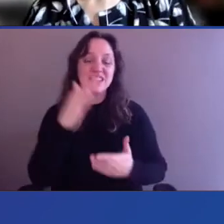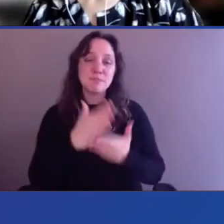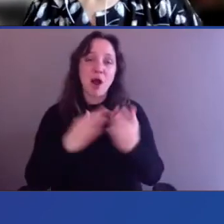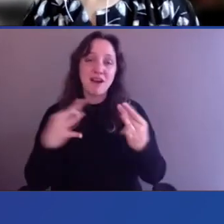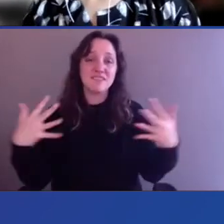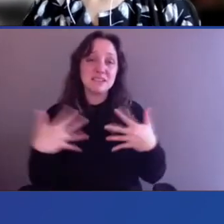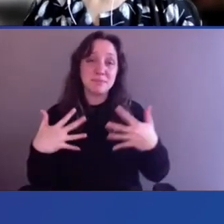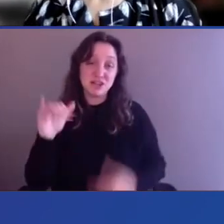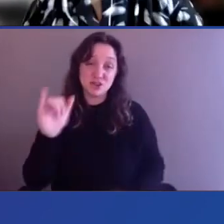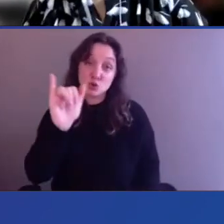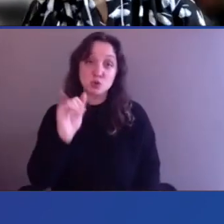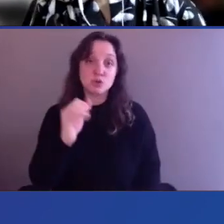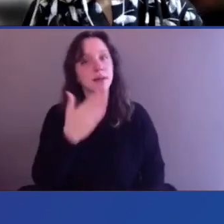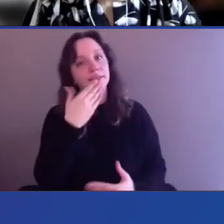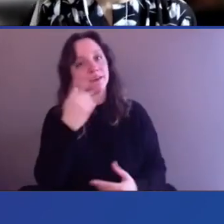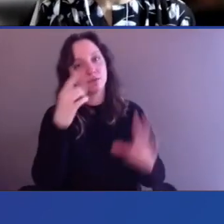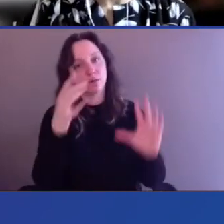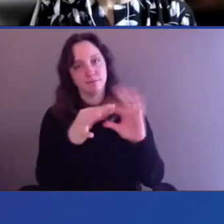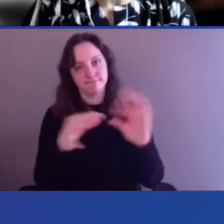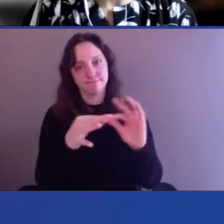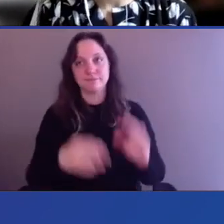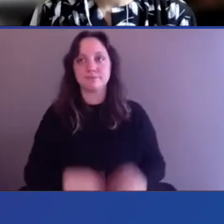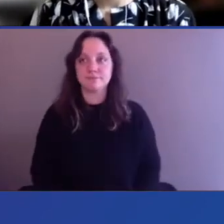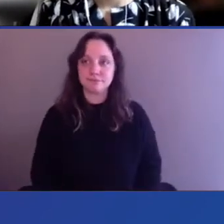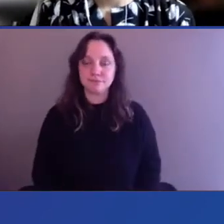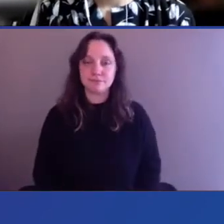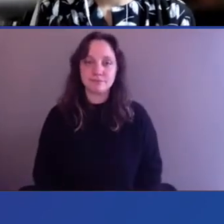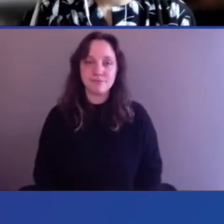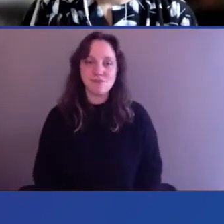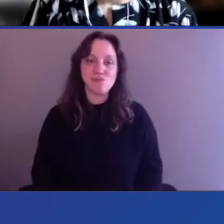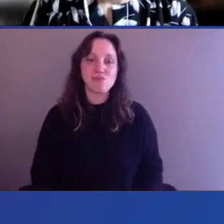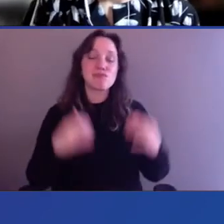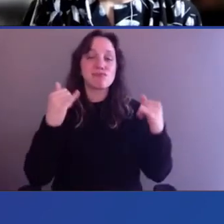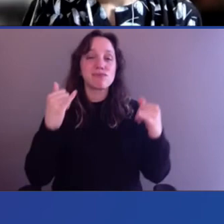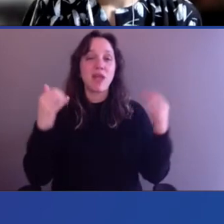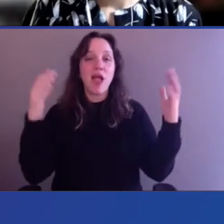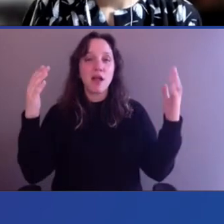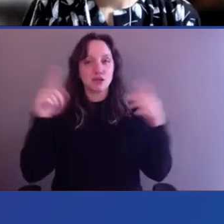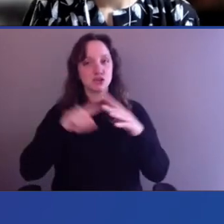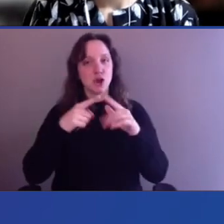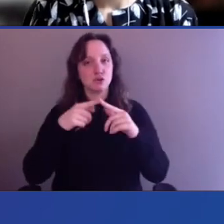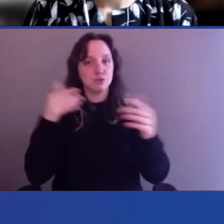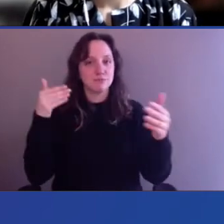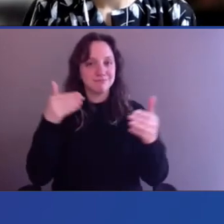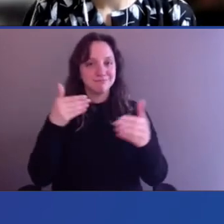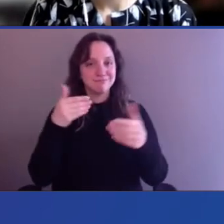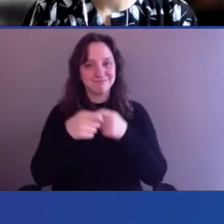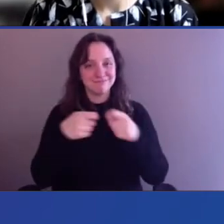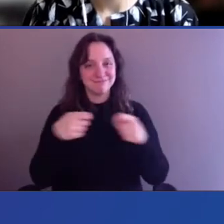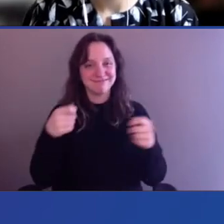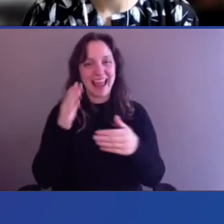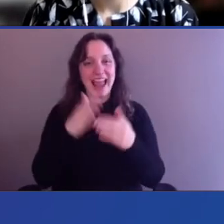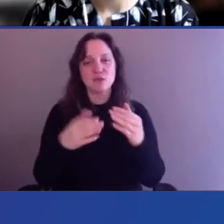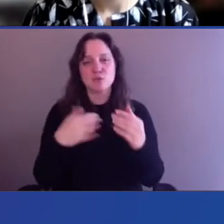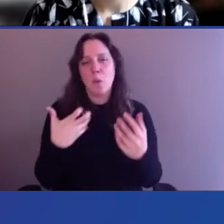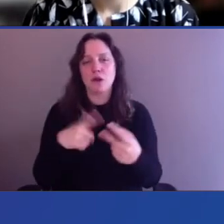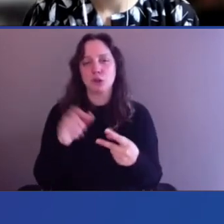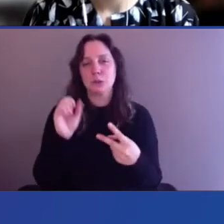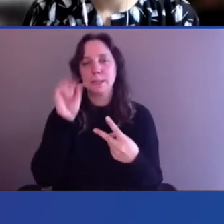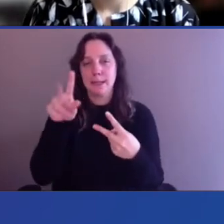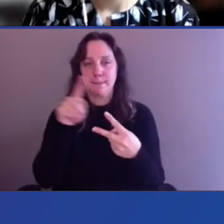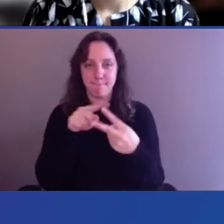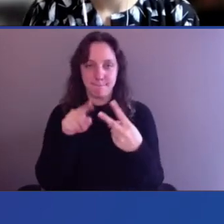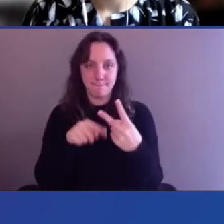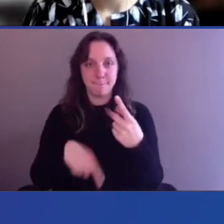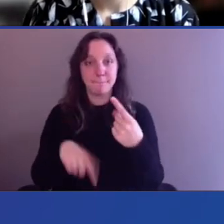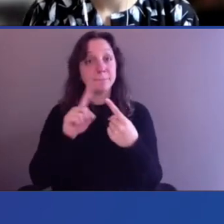you for saying that. We're coming to our last little bit, and I want to throw out two things. One, we've talked